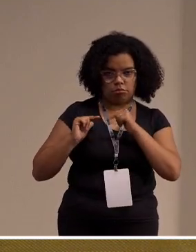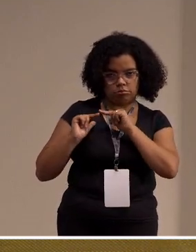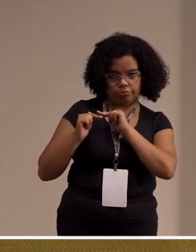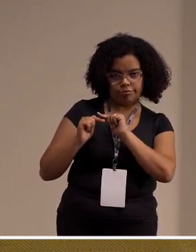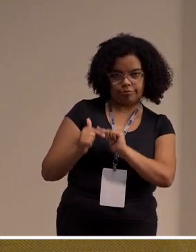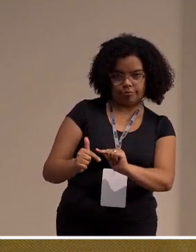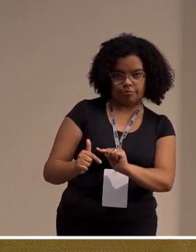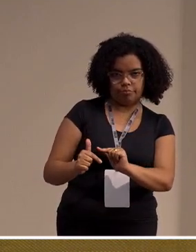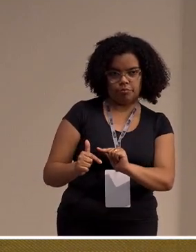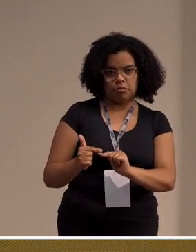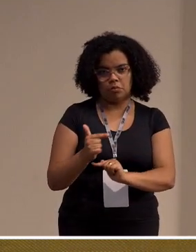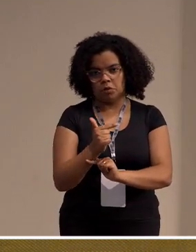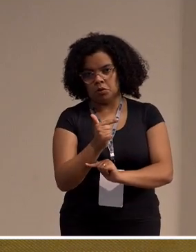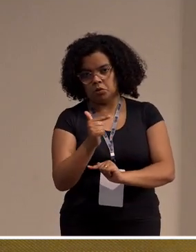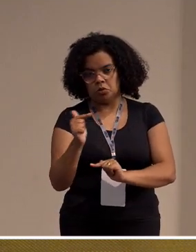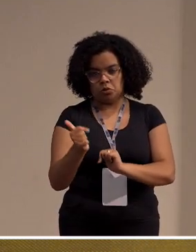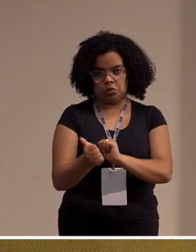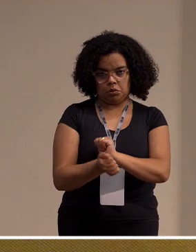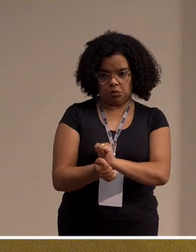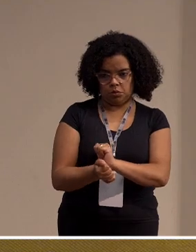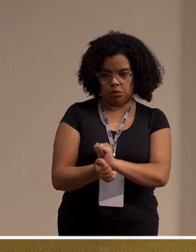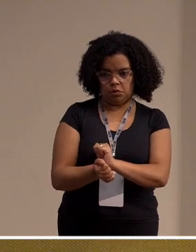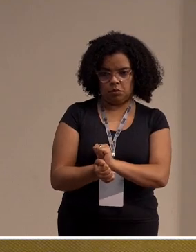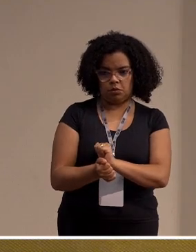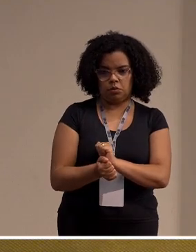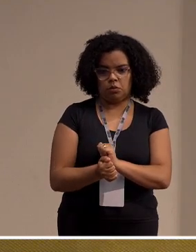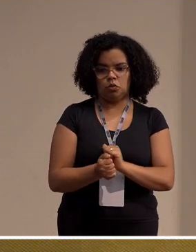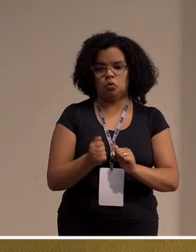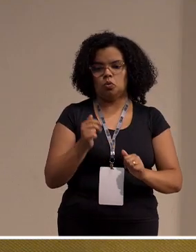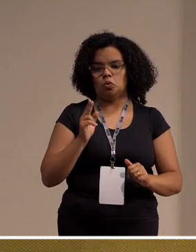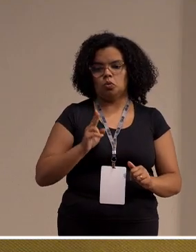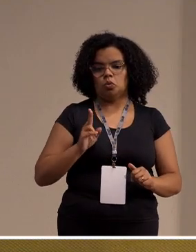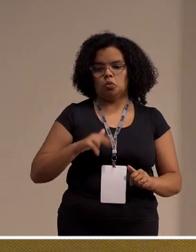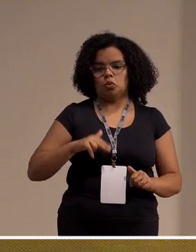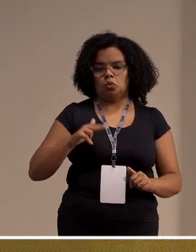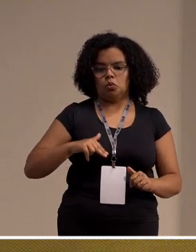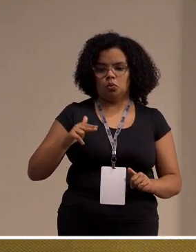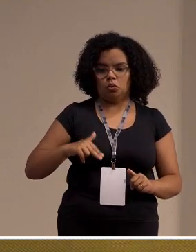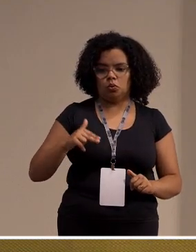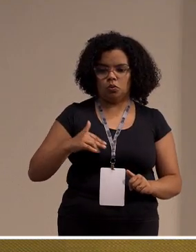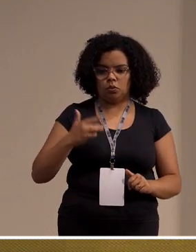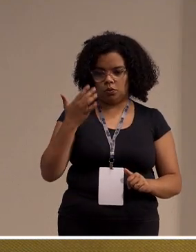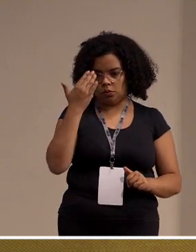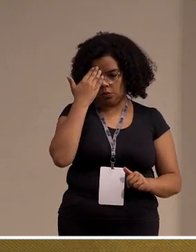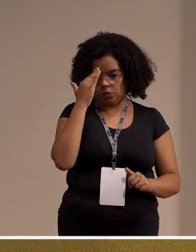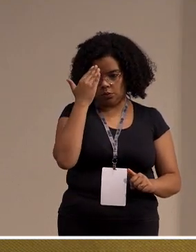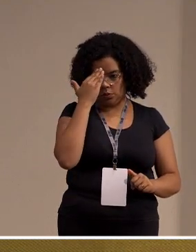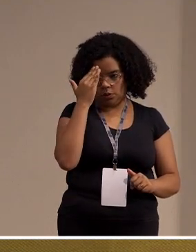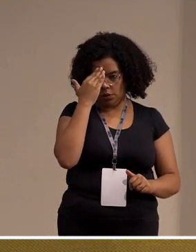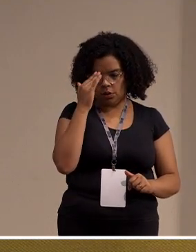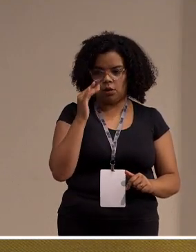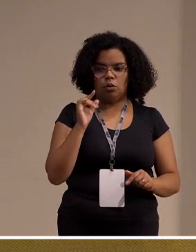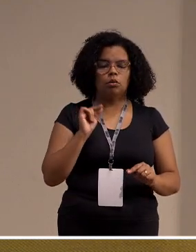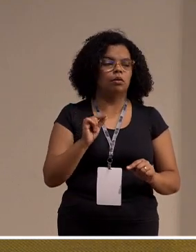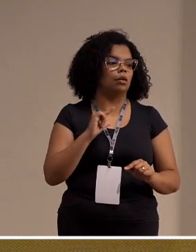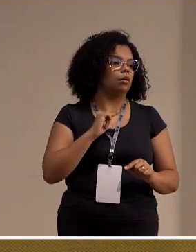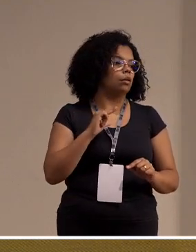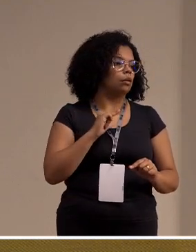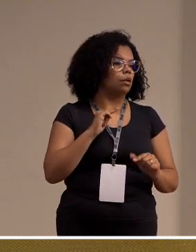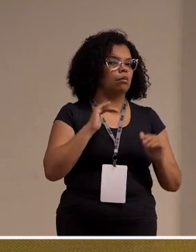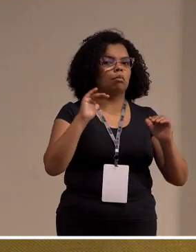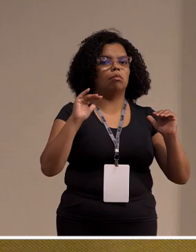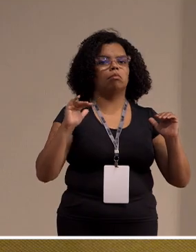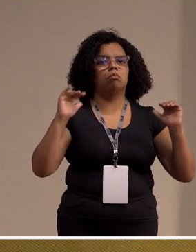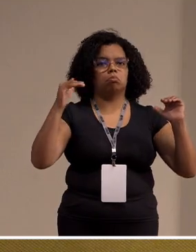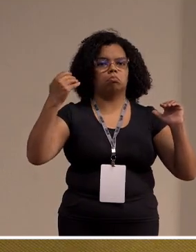never reconciled that, right? There's still this delusional white supremacy in the United